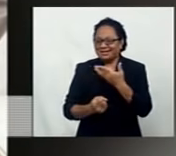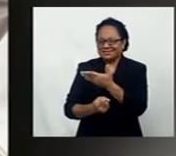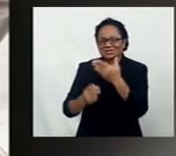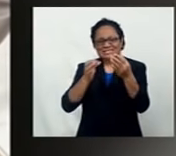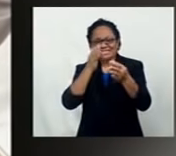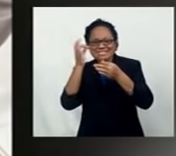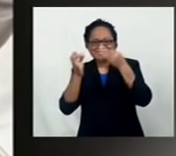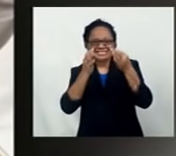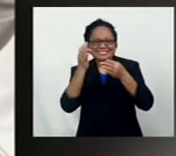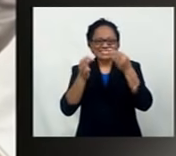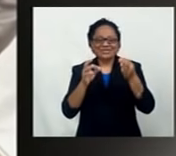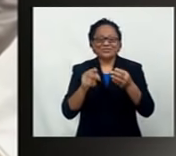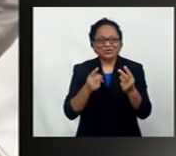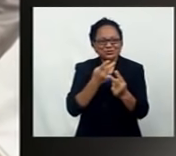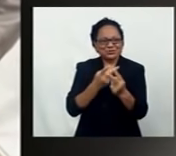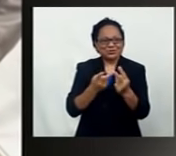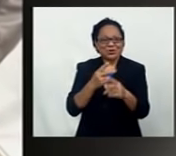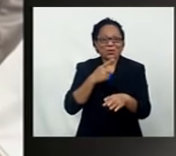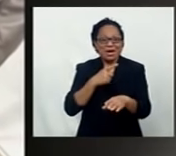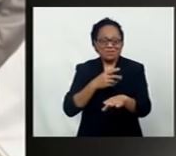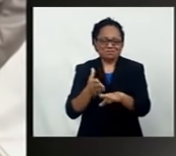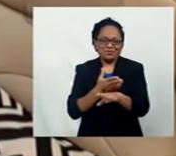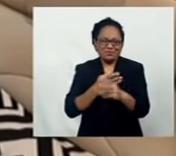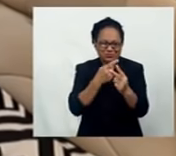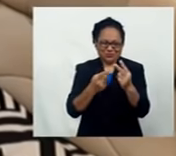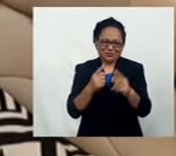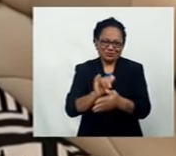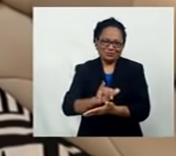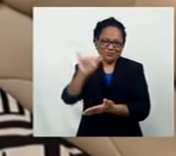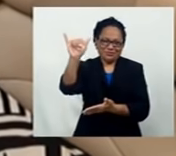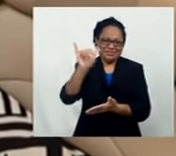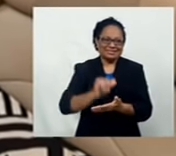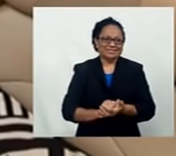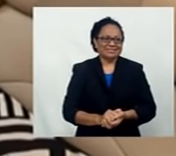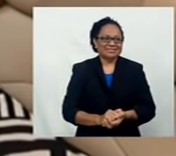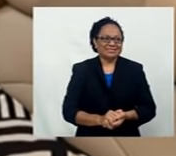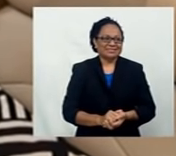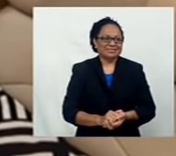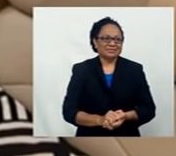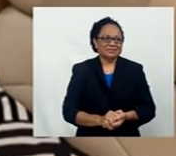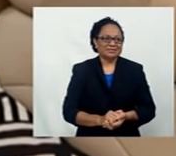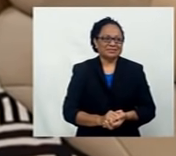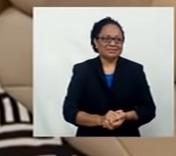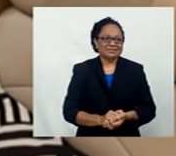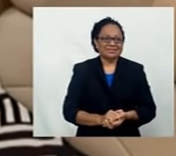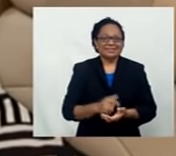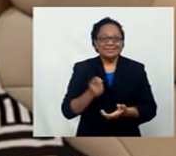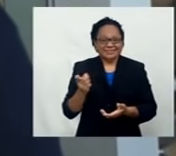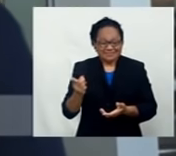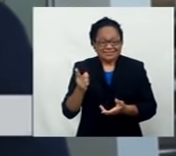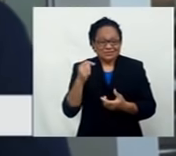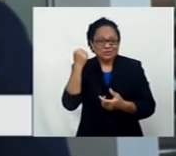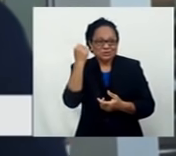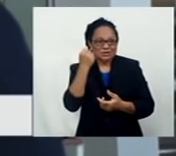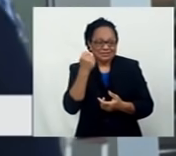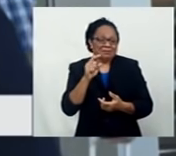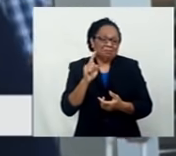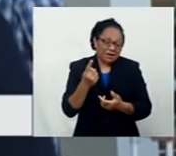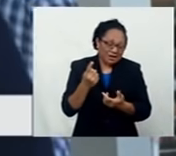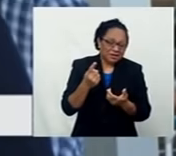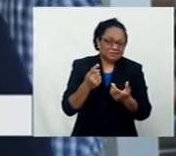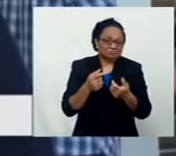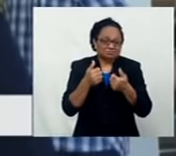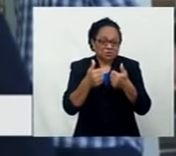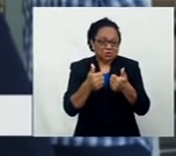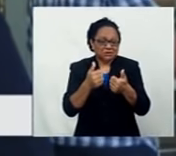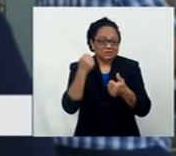spirits before they embark on another inspirational journey. Any pressure, as long as it's good pressure, is good, because diamonds are made